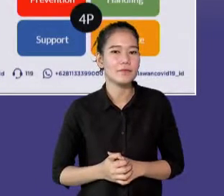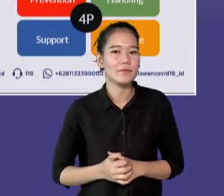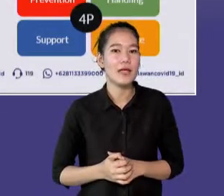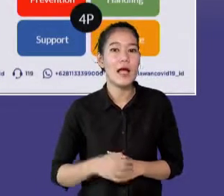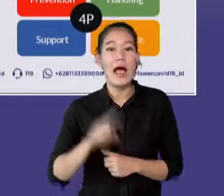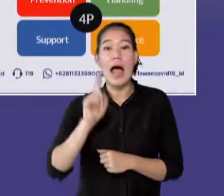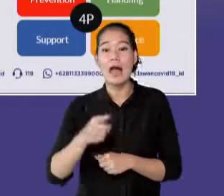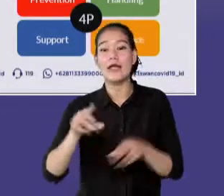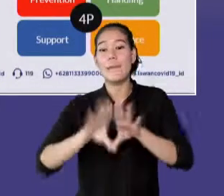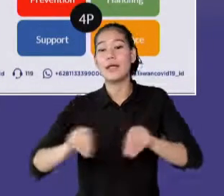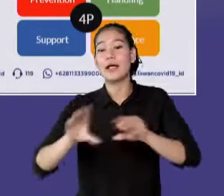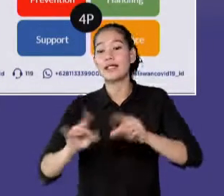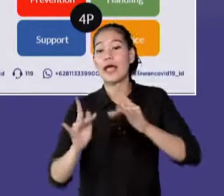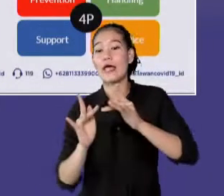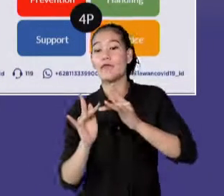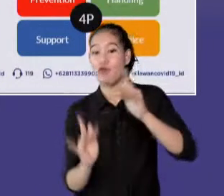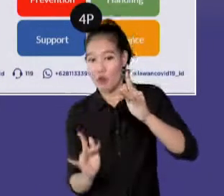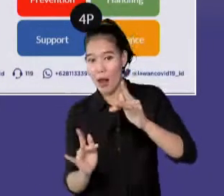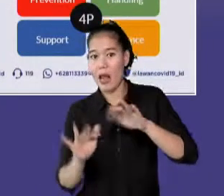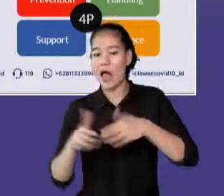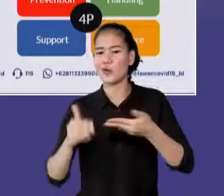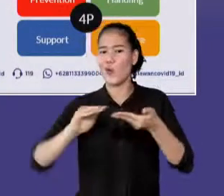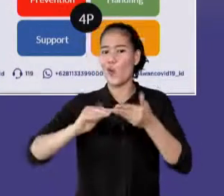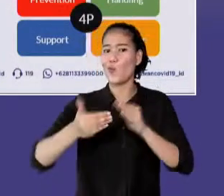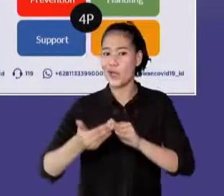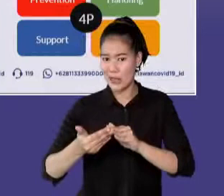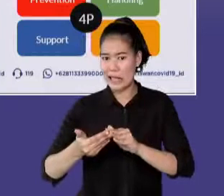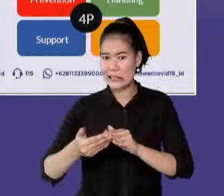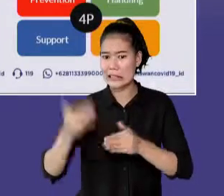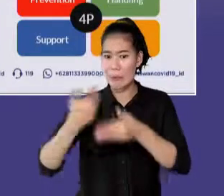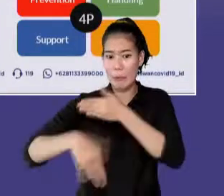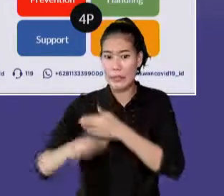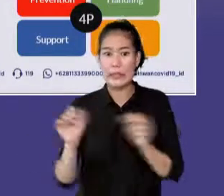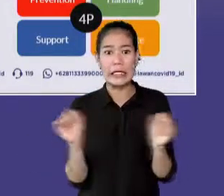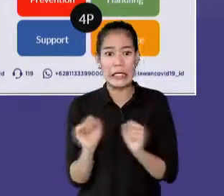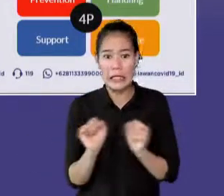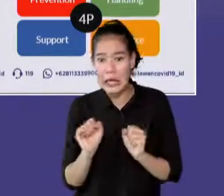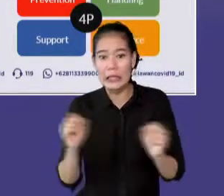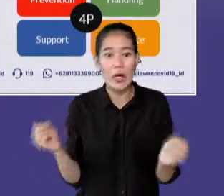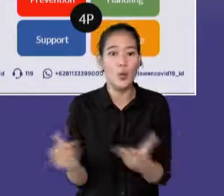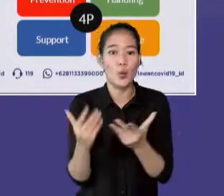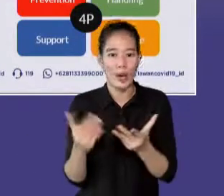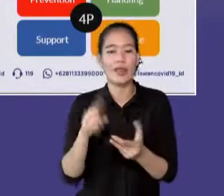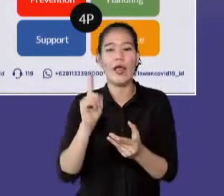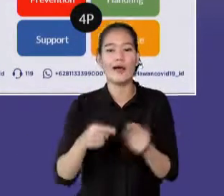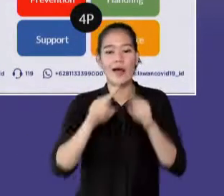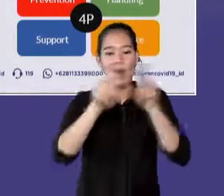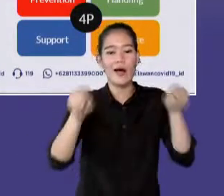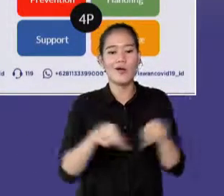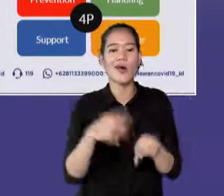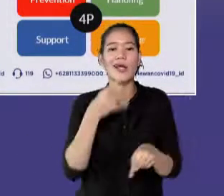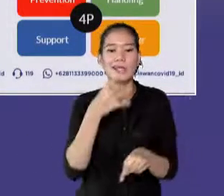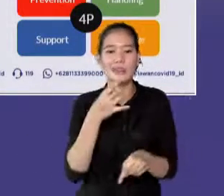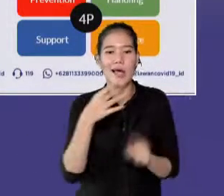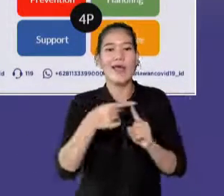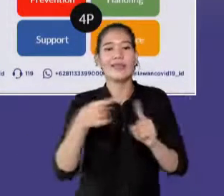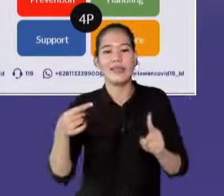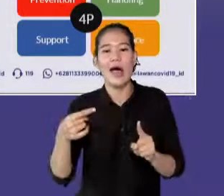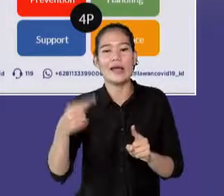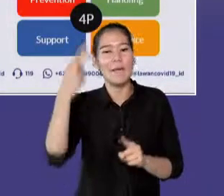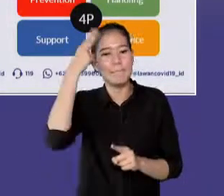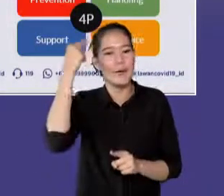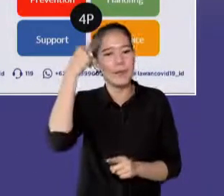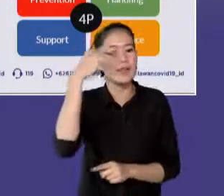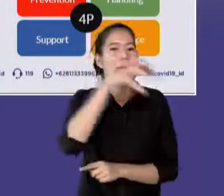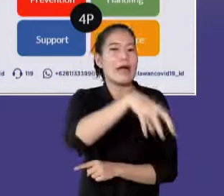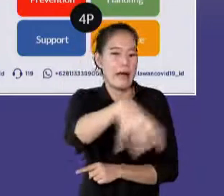Informal sector workers and communities with urgent needs must ask for a travel permit from the village or sub-district